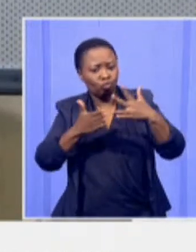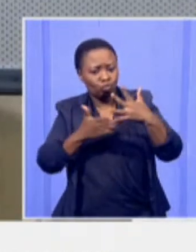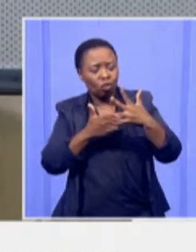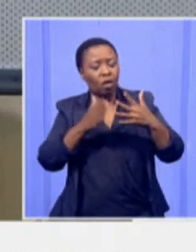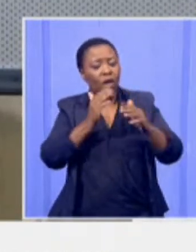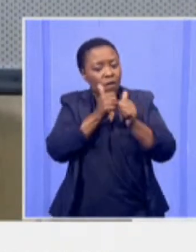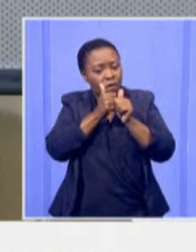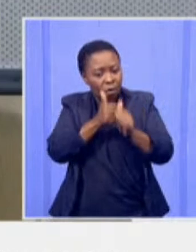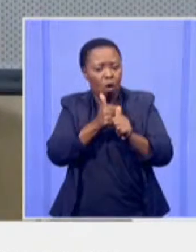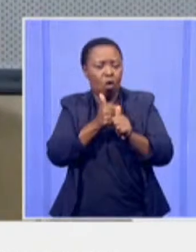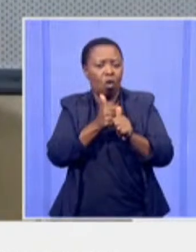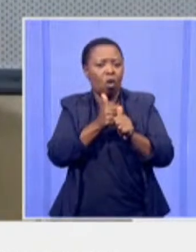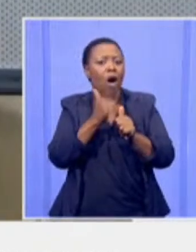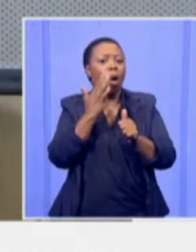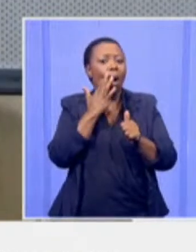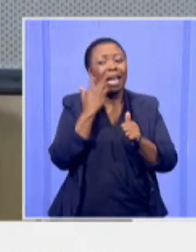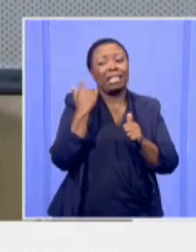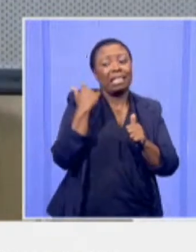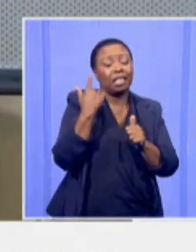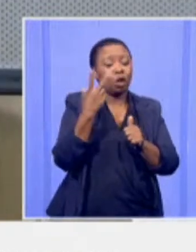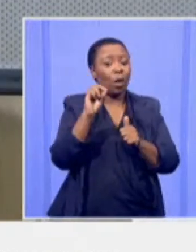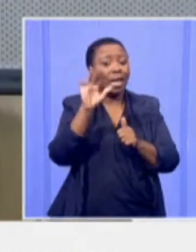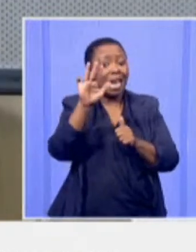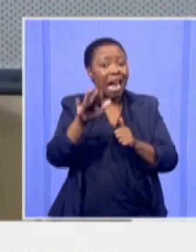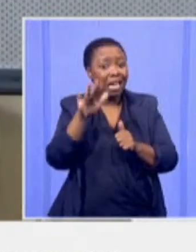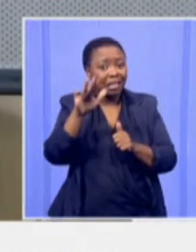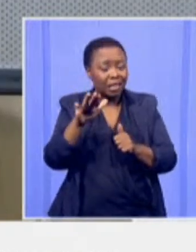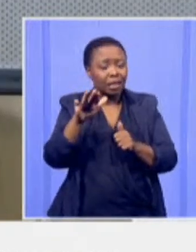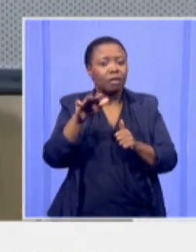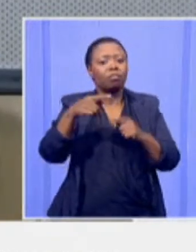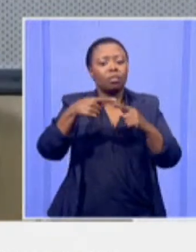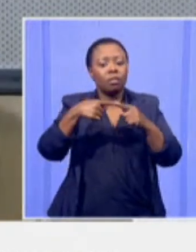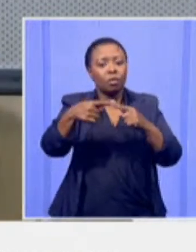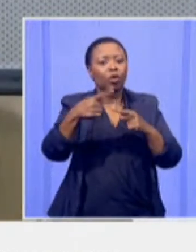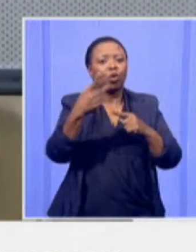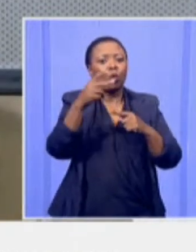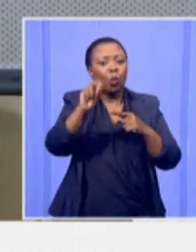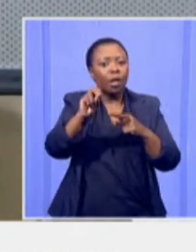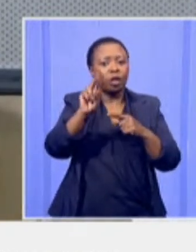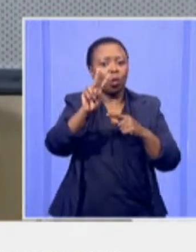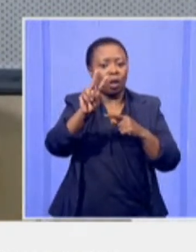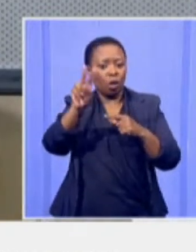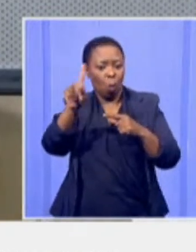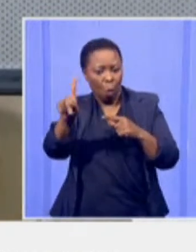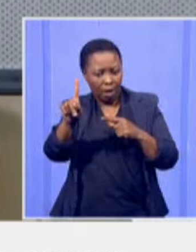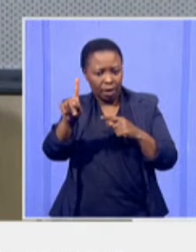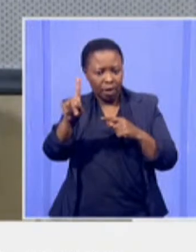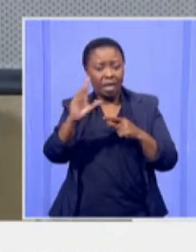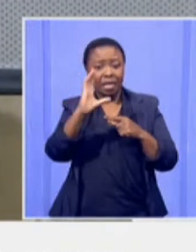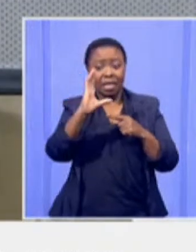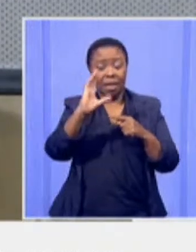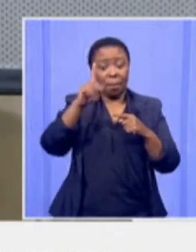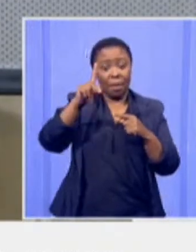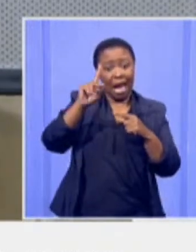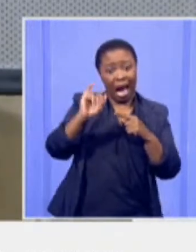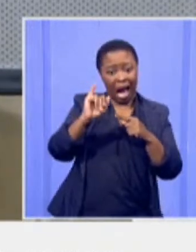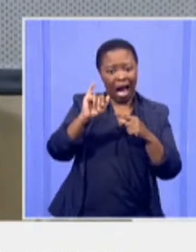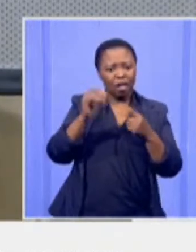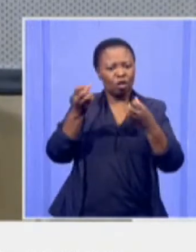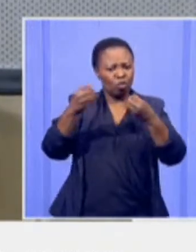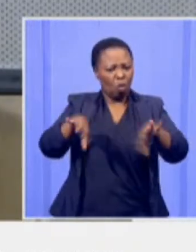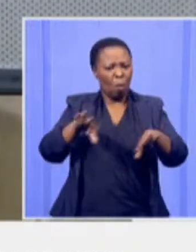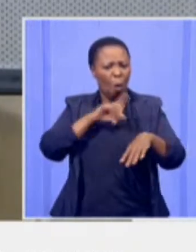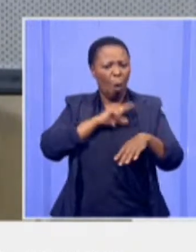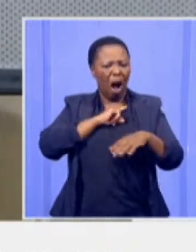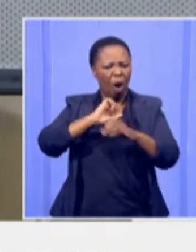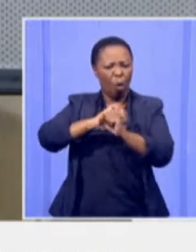This was now 2019, 2020. In 2021, when CPI dropped because of COVID and all that, CPI dropped all